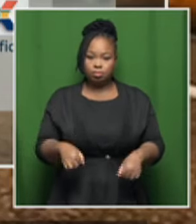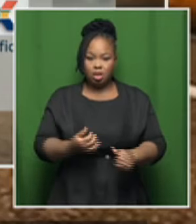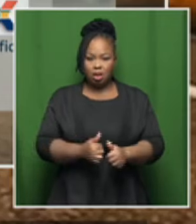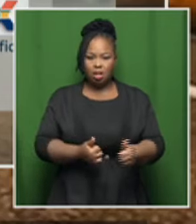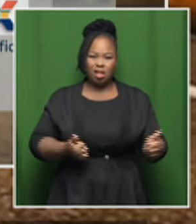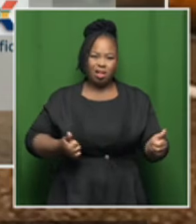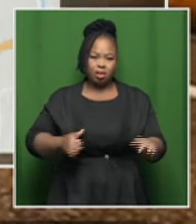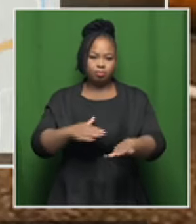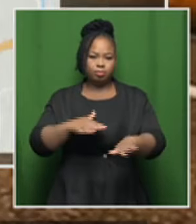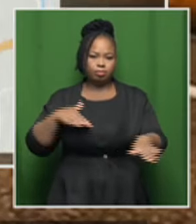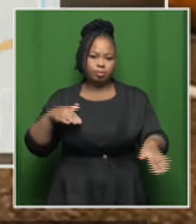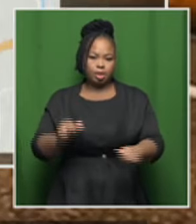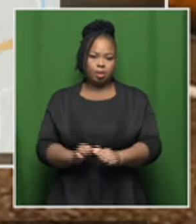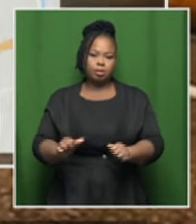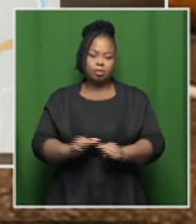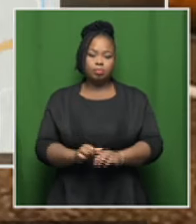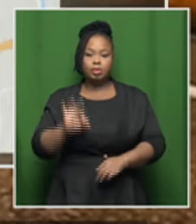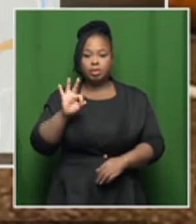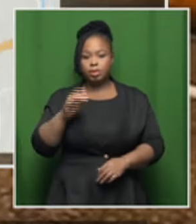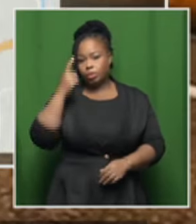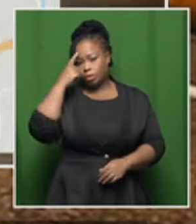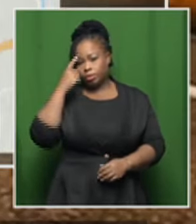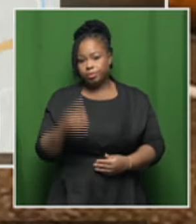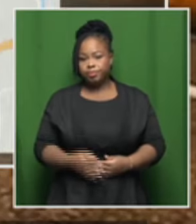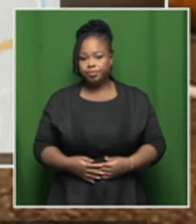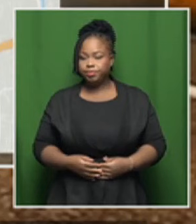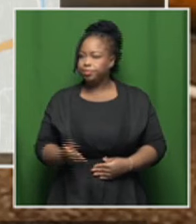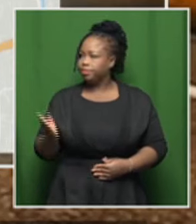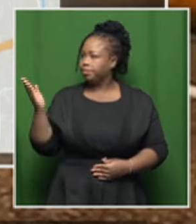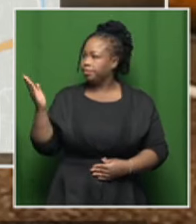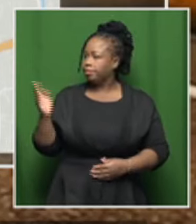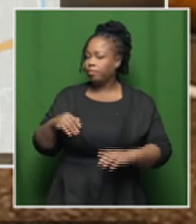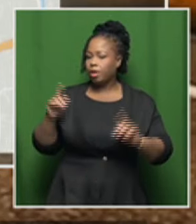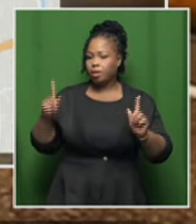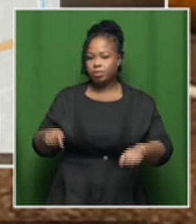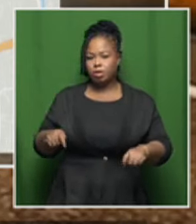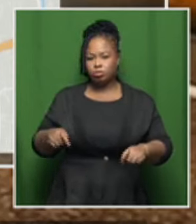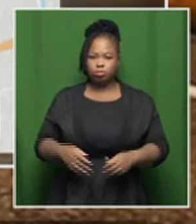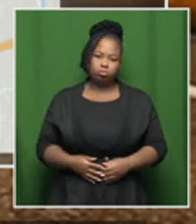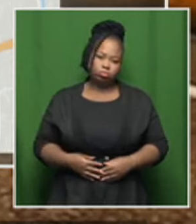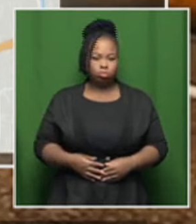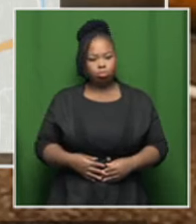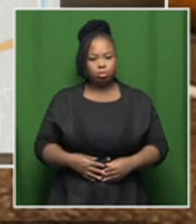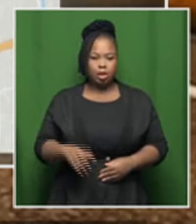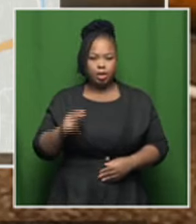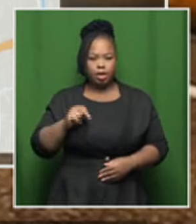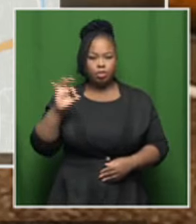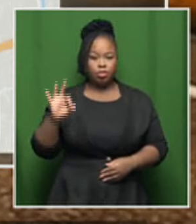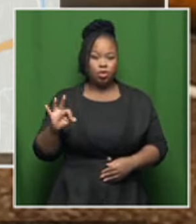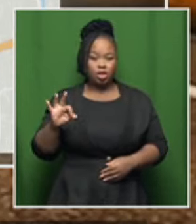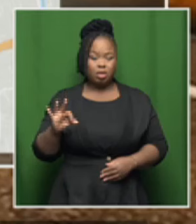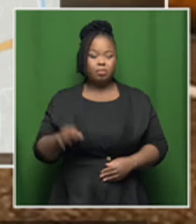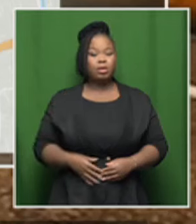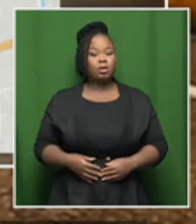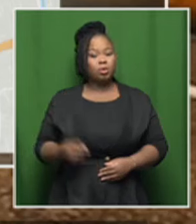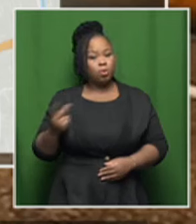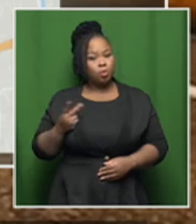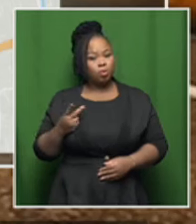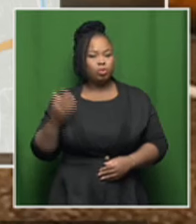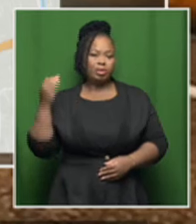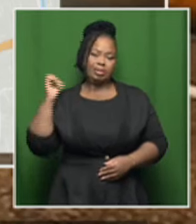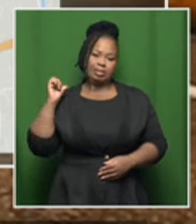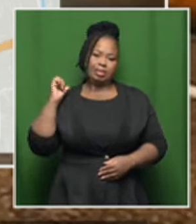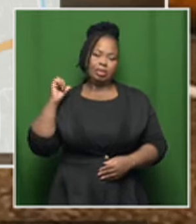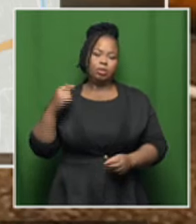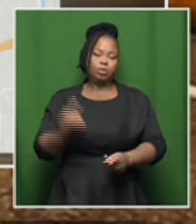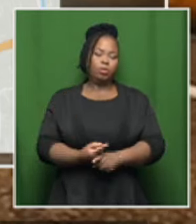has got through. That's 3 p.m. today. And just to look at Cape Town, to the Philip Kosana, the M3 Philip Kosana, which has been disrupted due to the